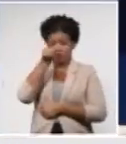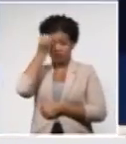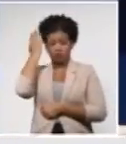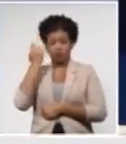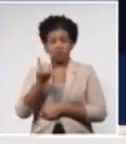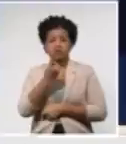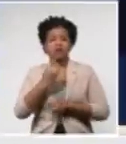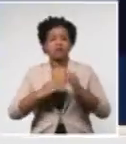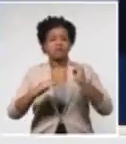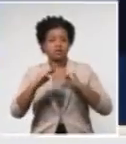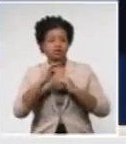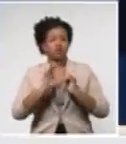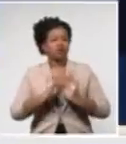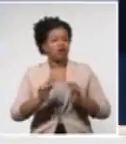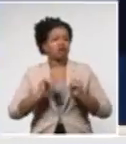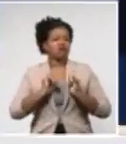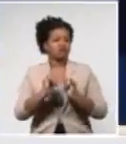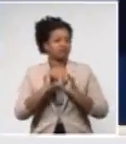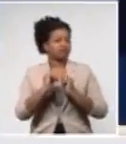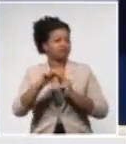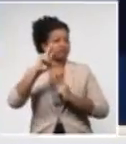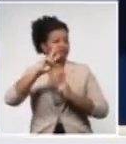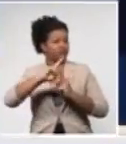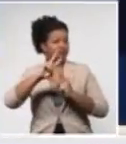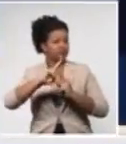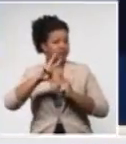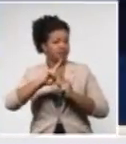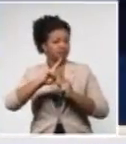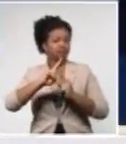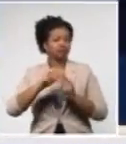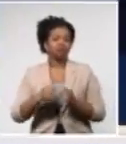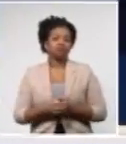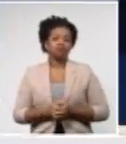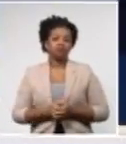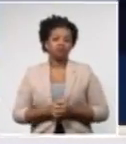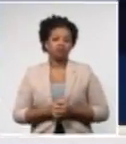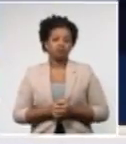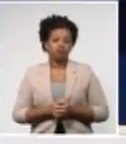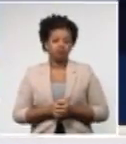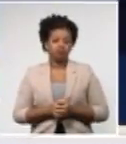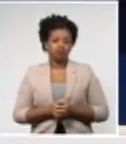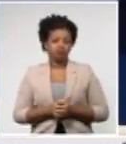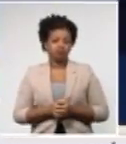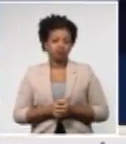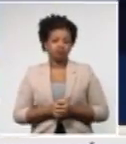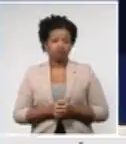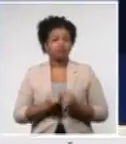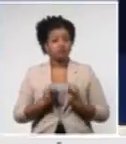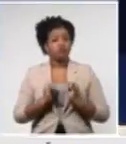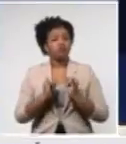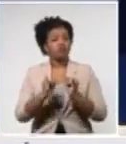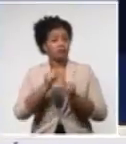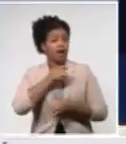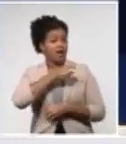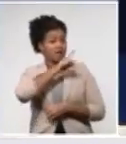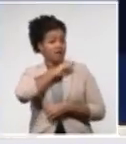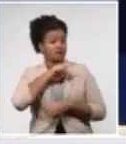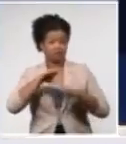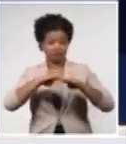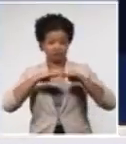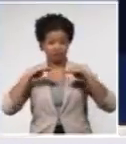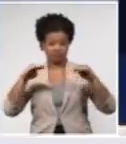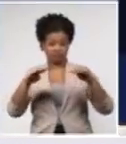cases. And as our president, prime minister, and deputy vice minister